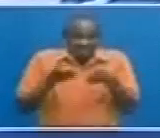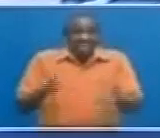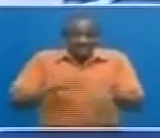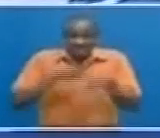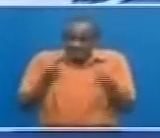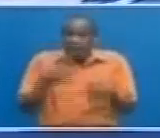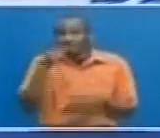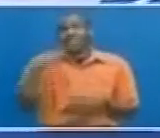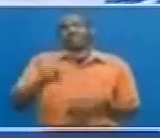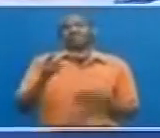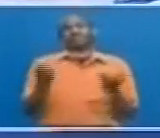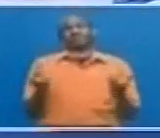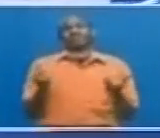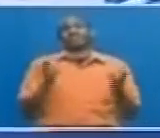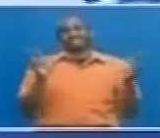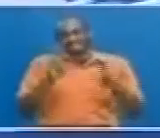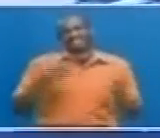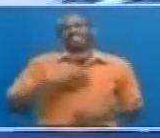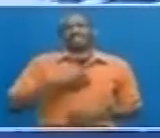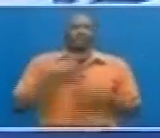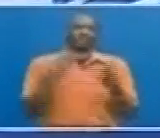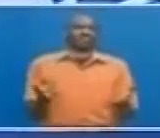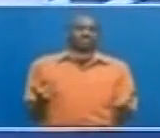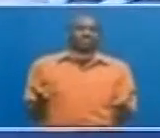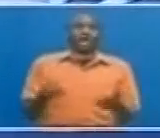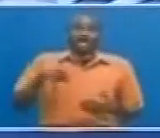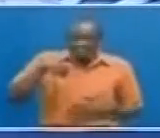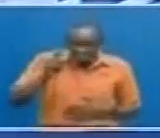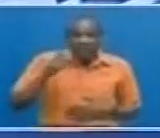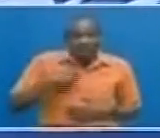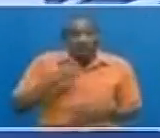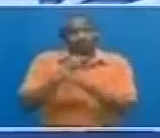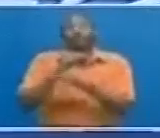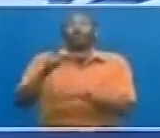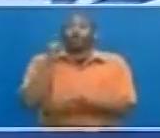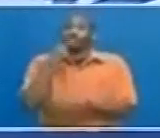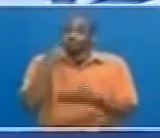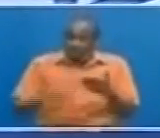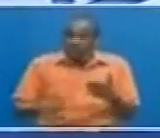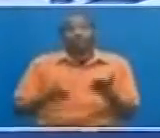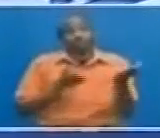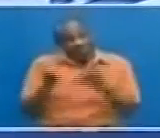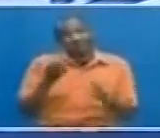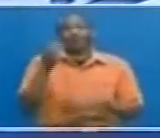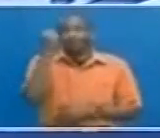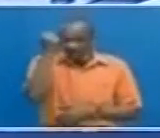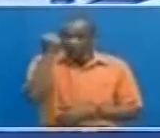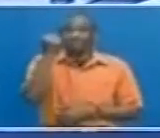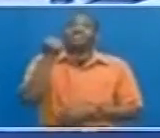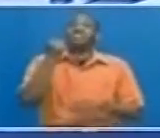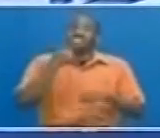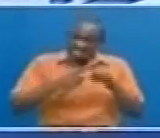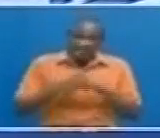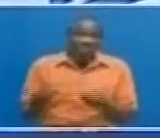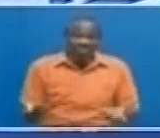At the moment which they're saying that she has attained the retirement age, she is also protected by the law to be able to serve for the